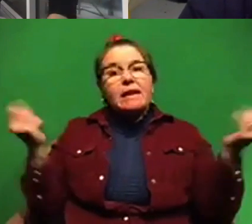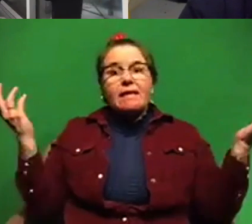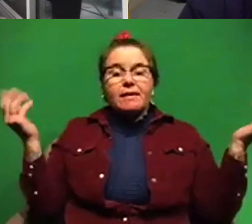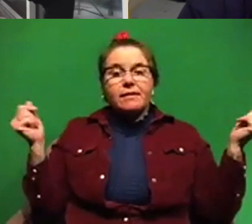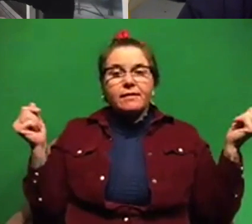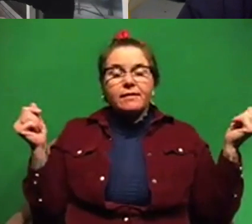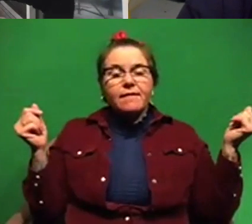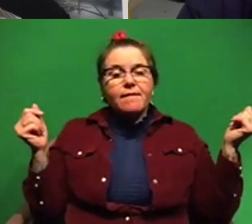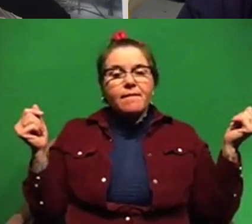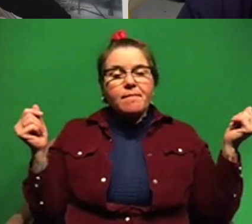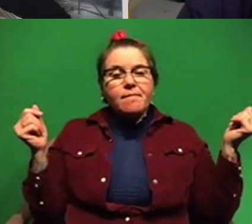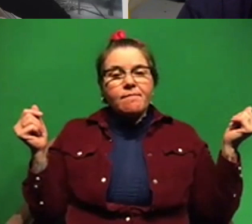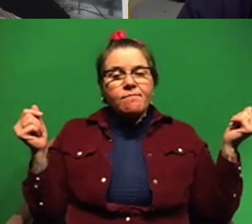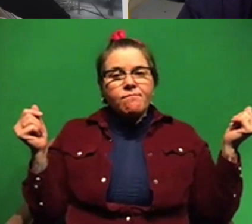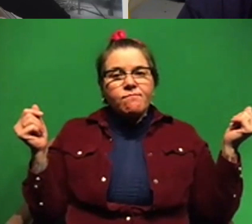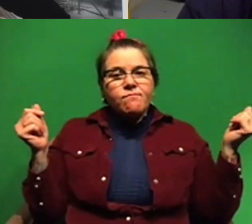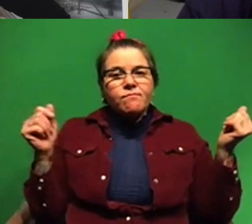know,